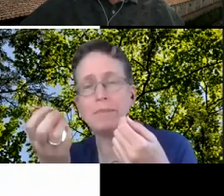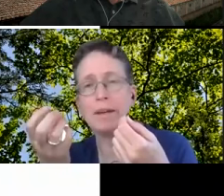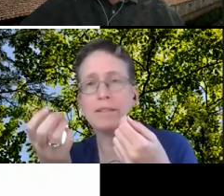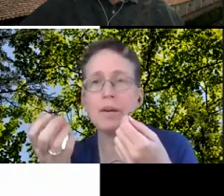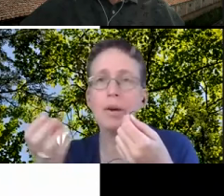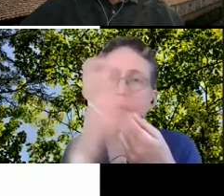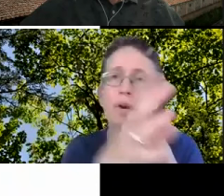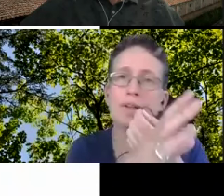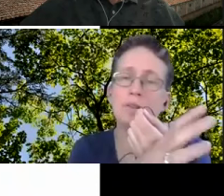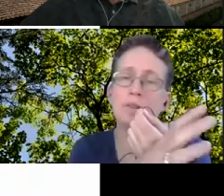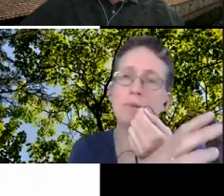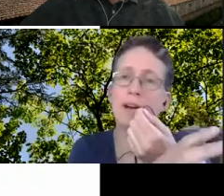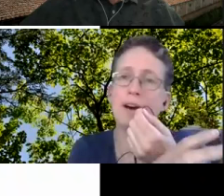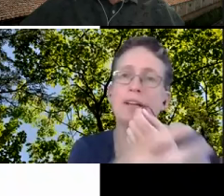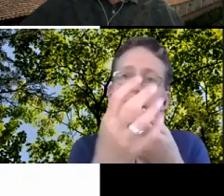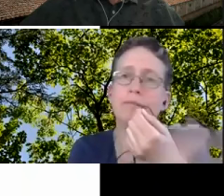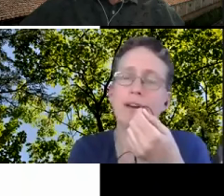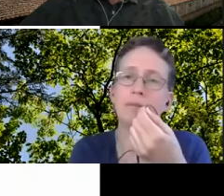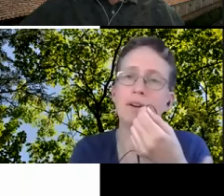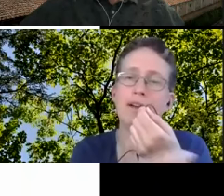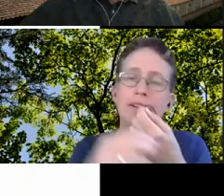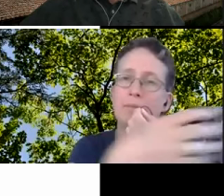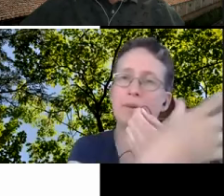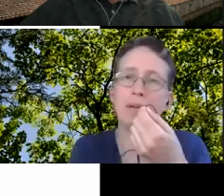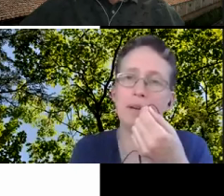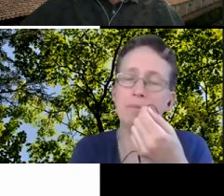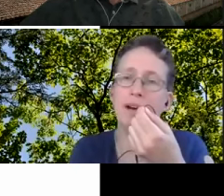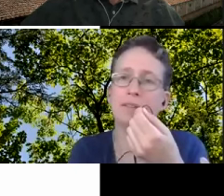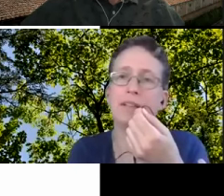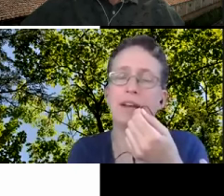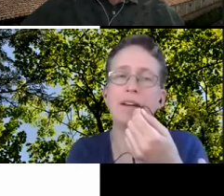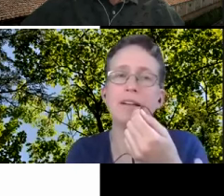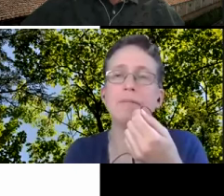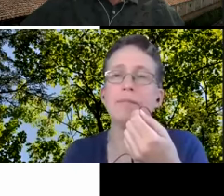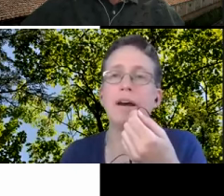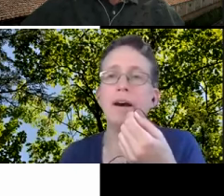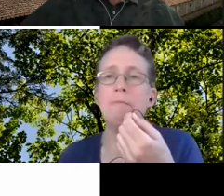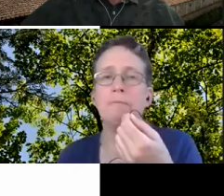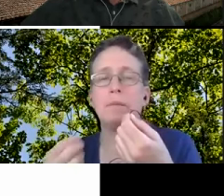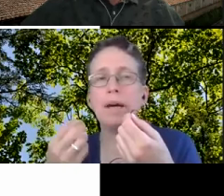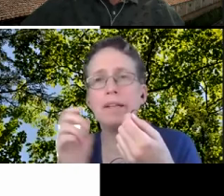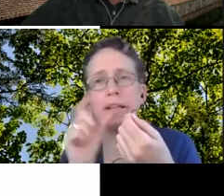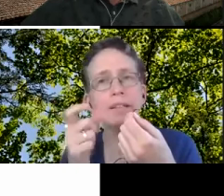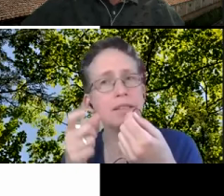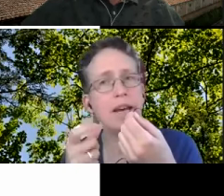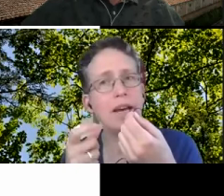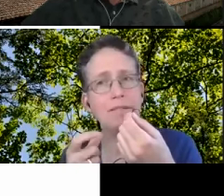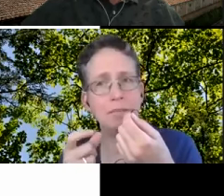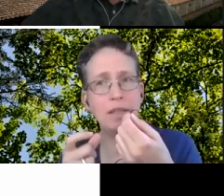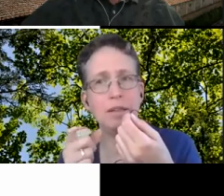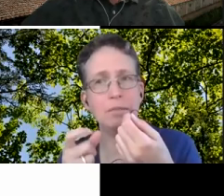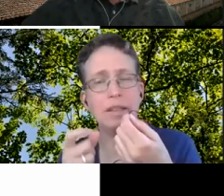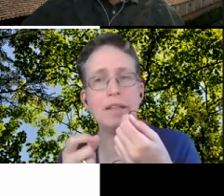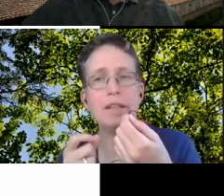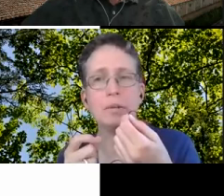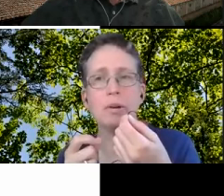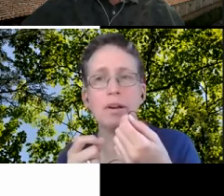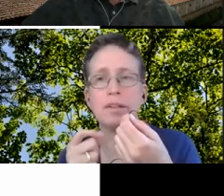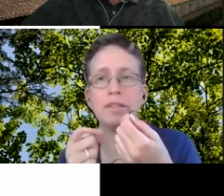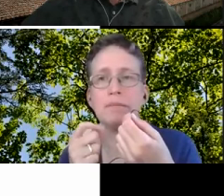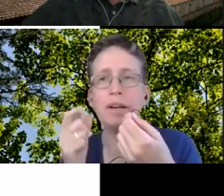green space, or they're too spread out and we're having a big impact on the land. But it doesn't have to be completely